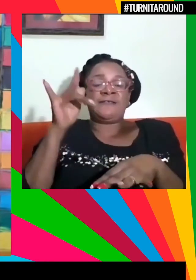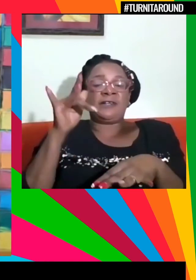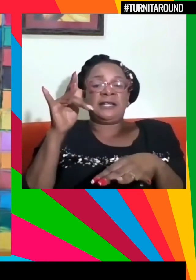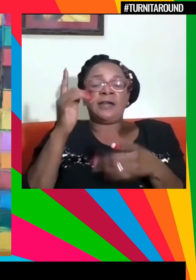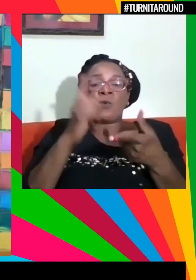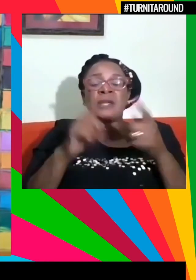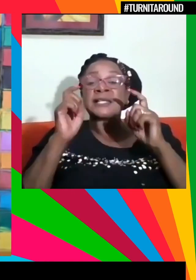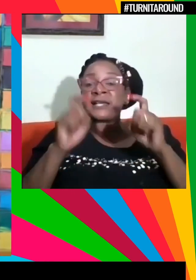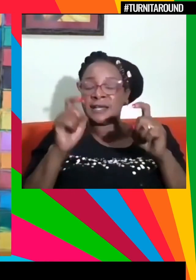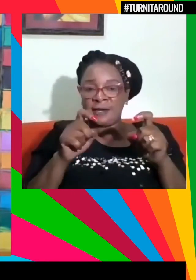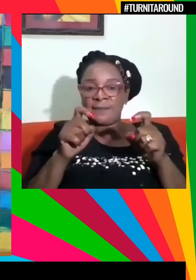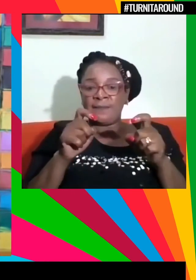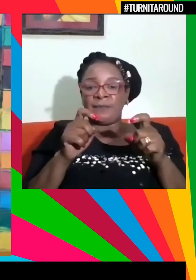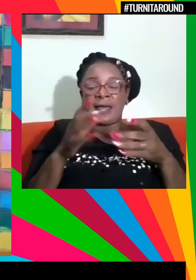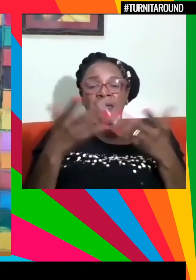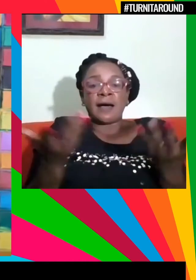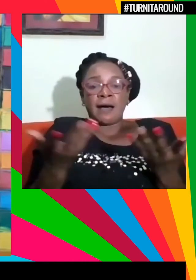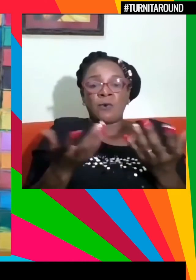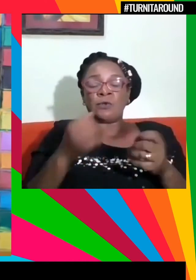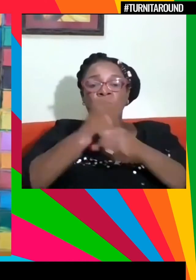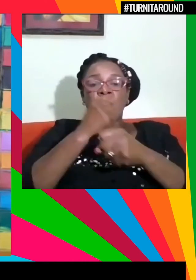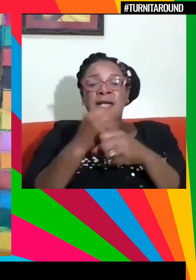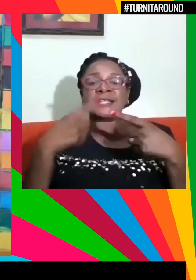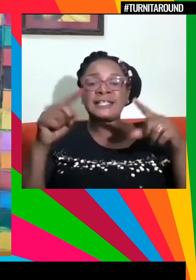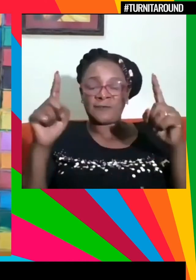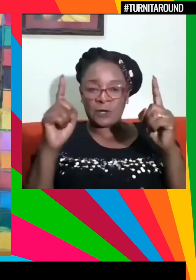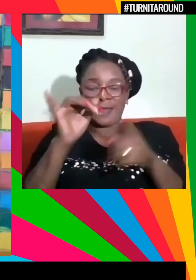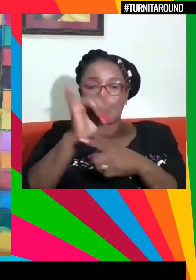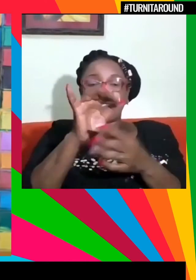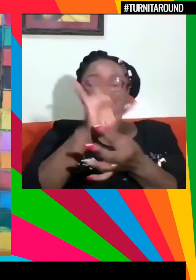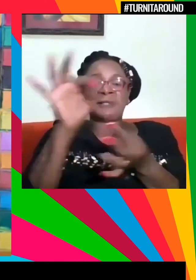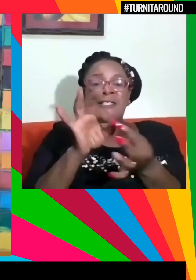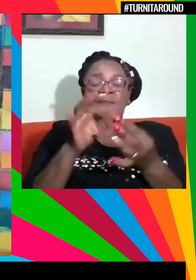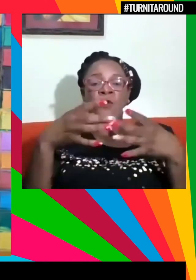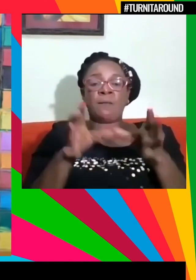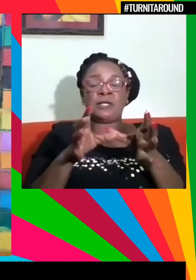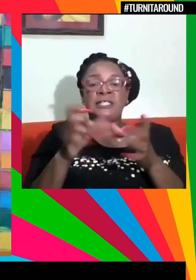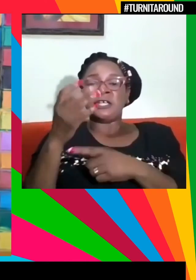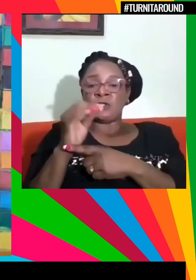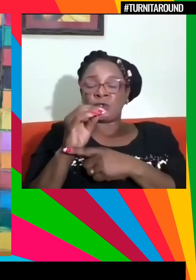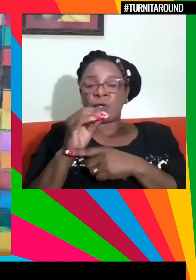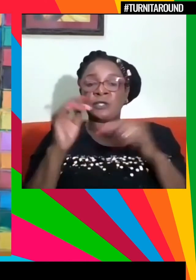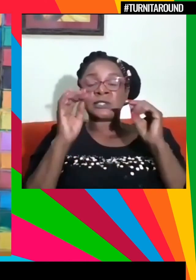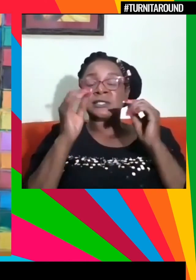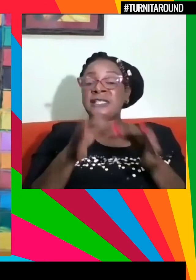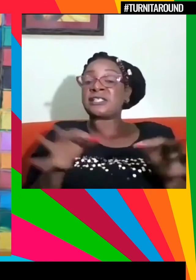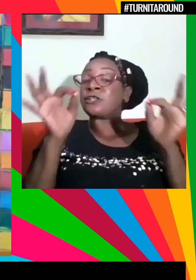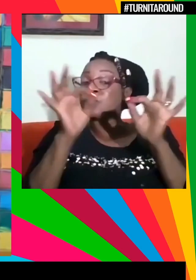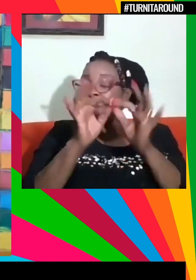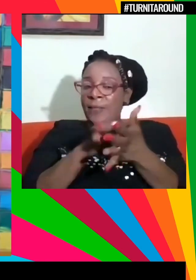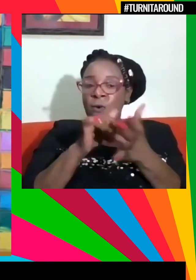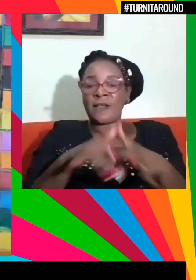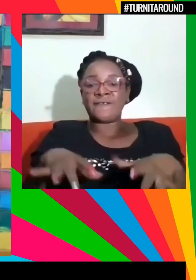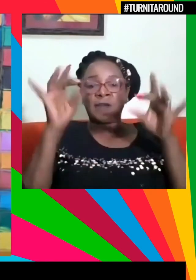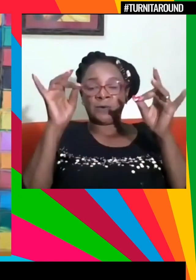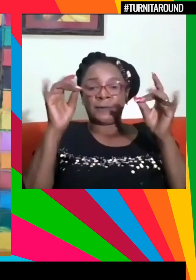needed and how to work successfully in that particular community. So it was essential that we found some of the strongest and best